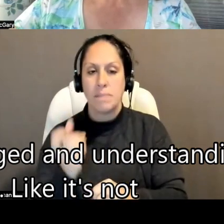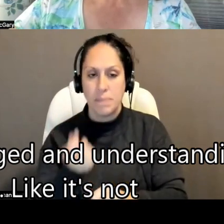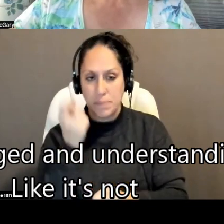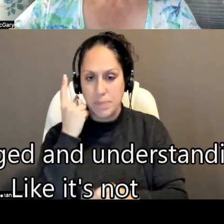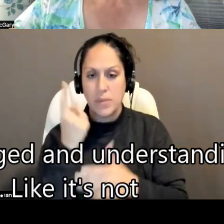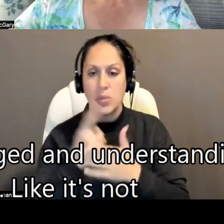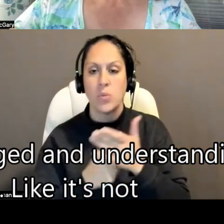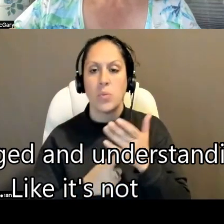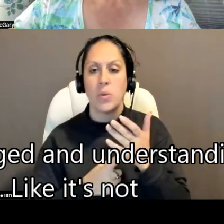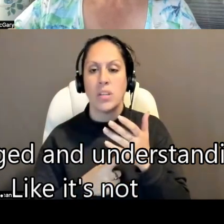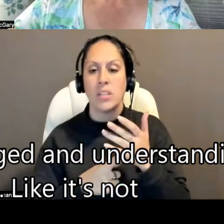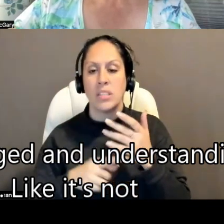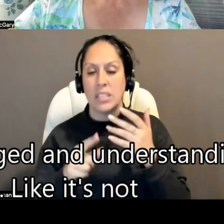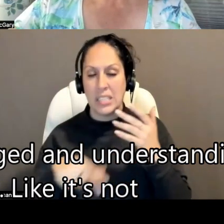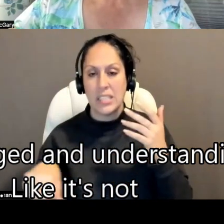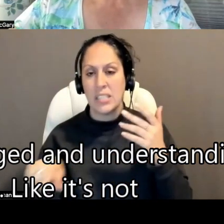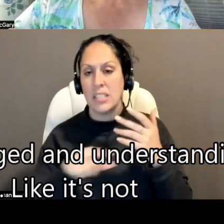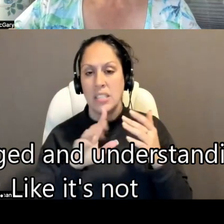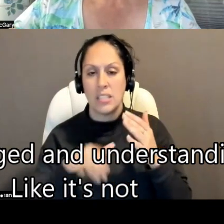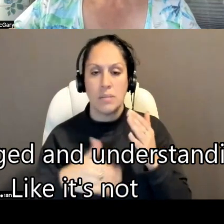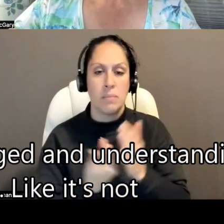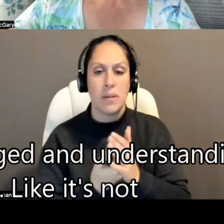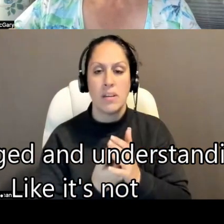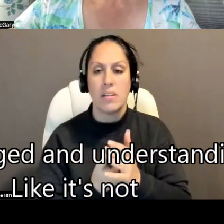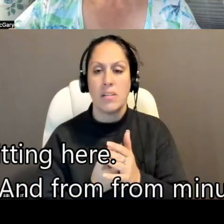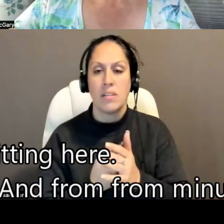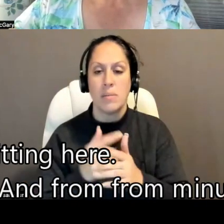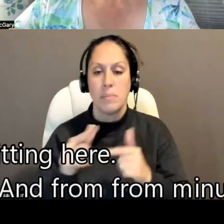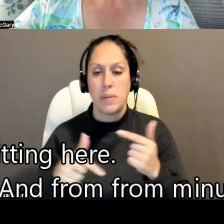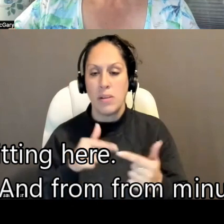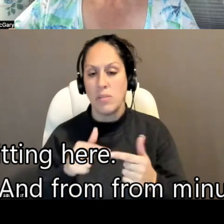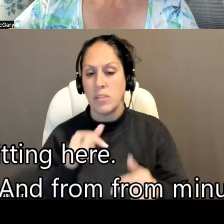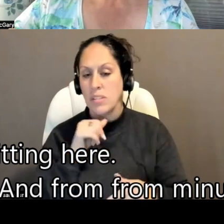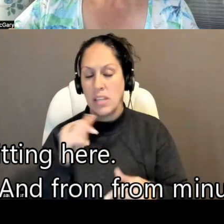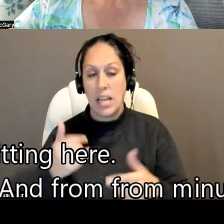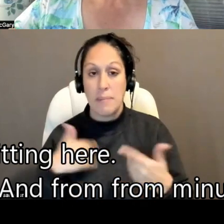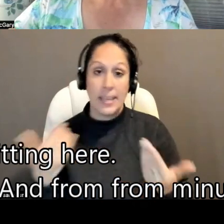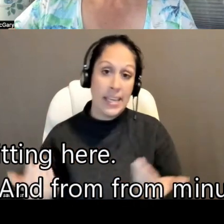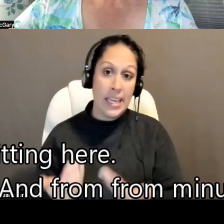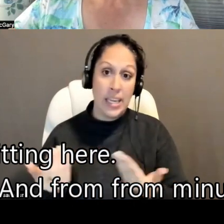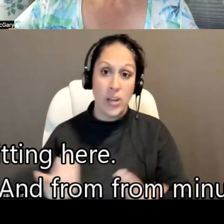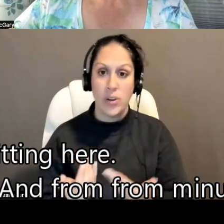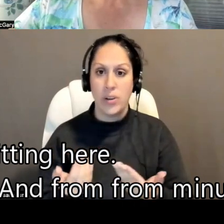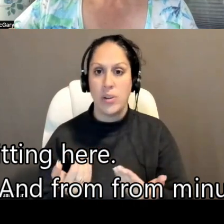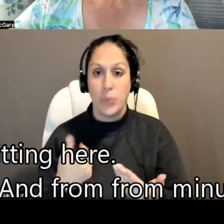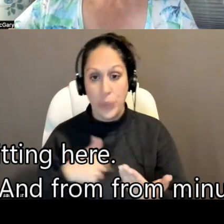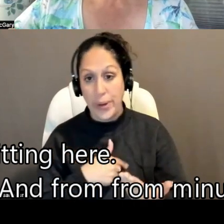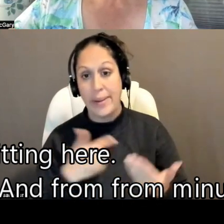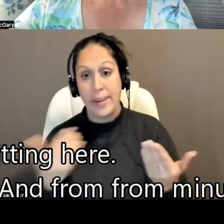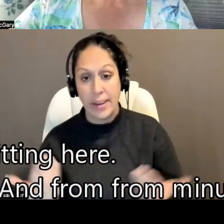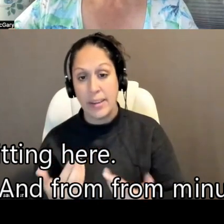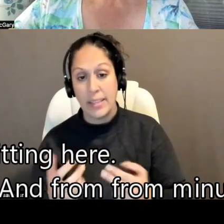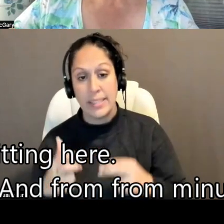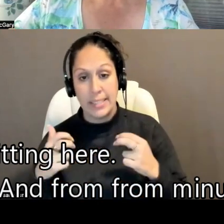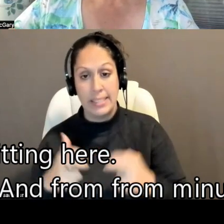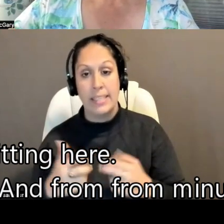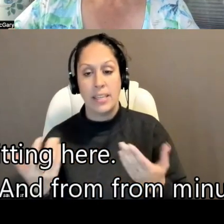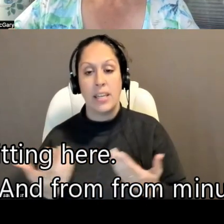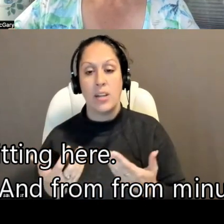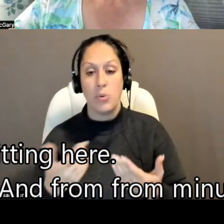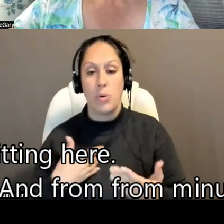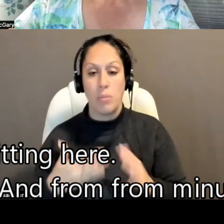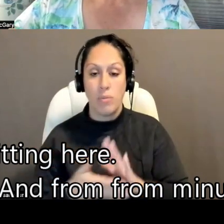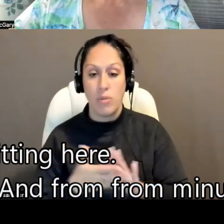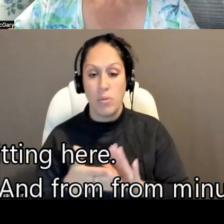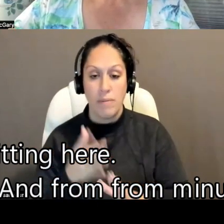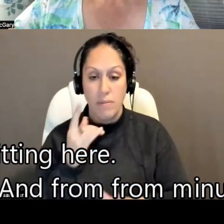understanding what is this all about. Like it's not just I'm here, we're here sitting here, we're performing for